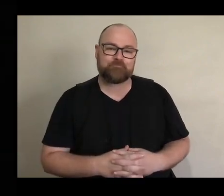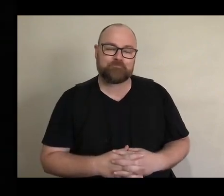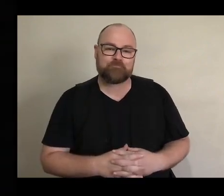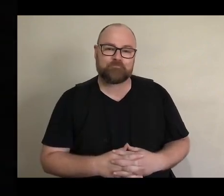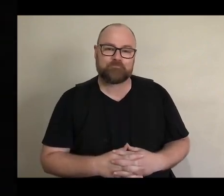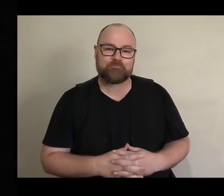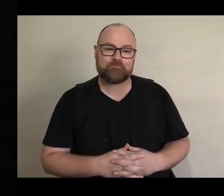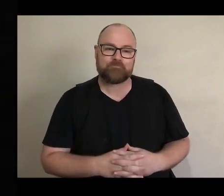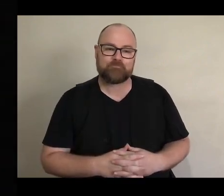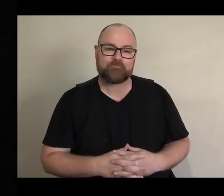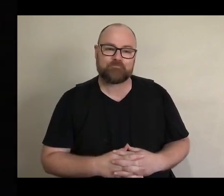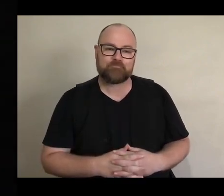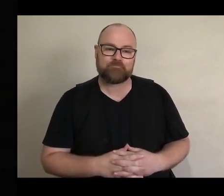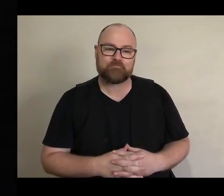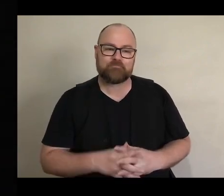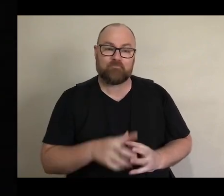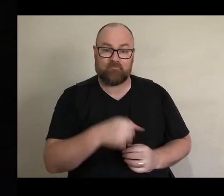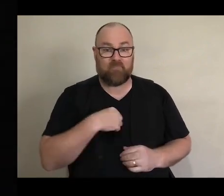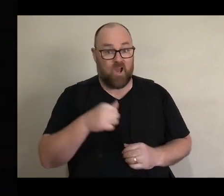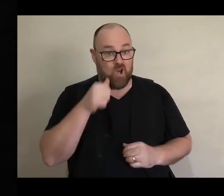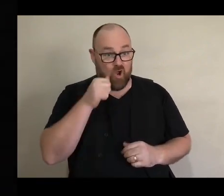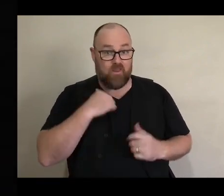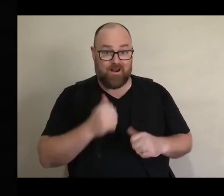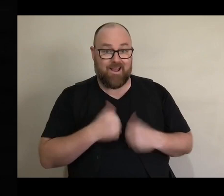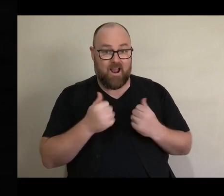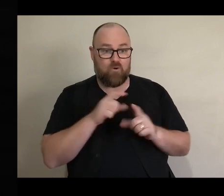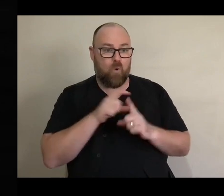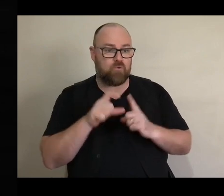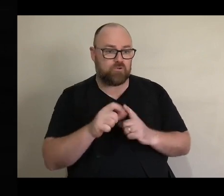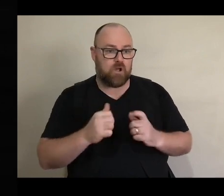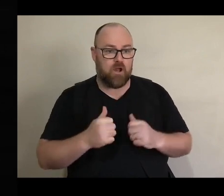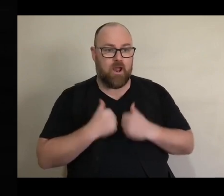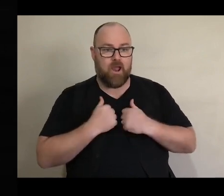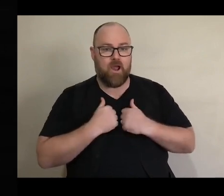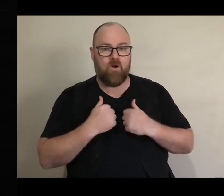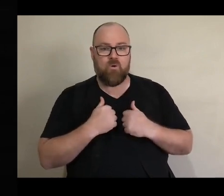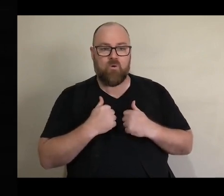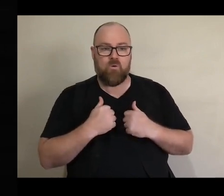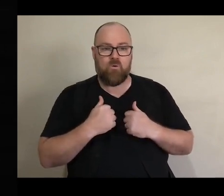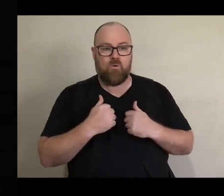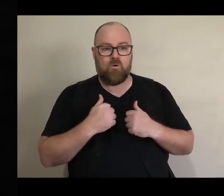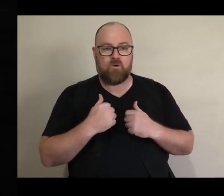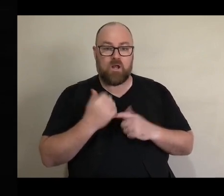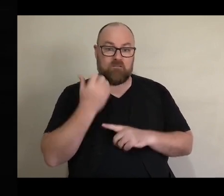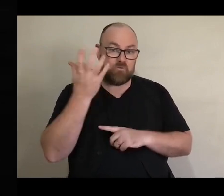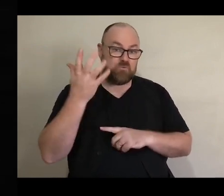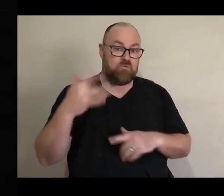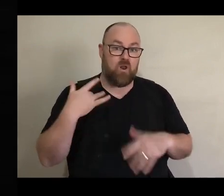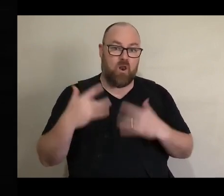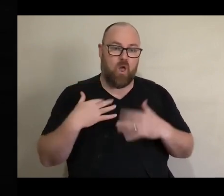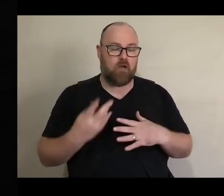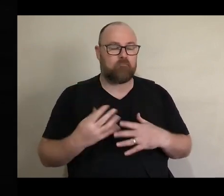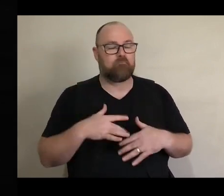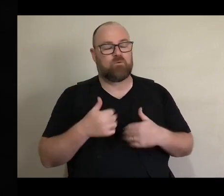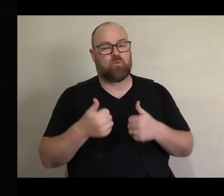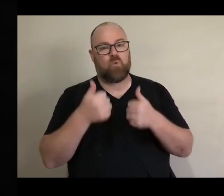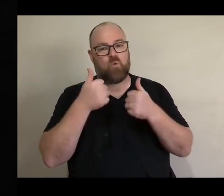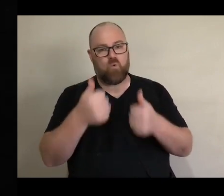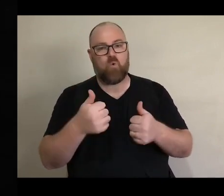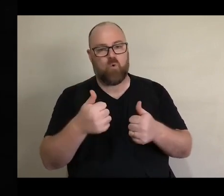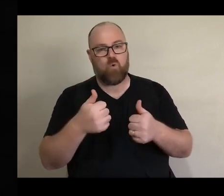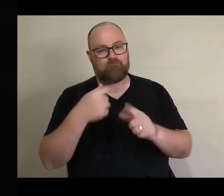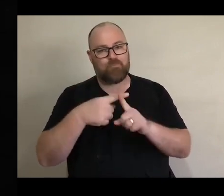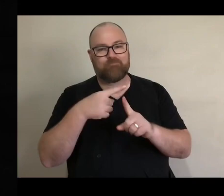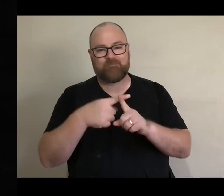I know that, our culture and our future way of life's in a good place at the moment. And the